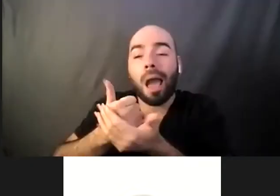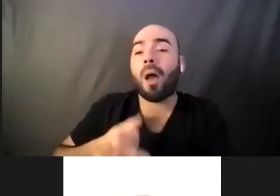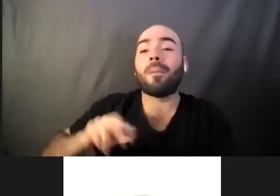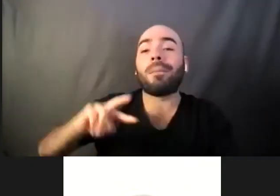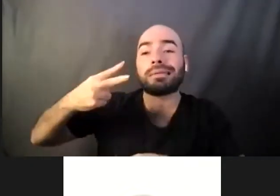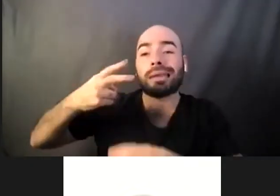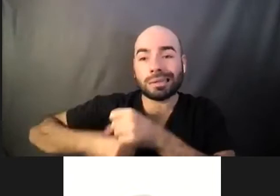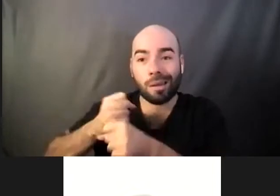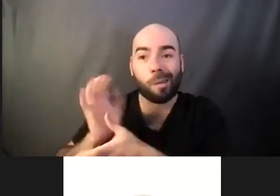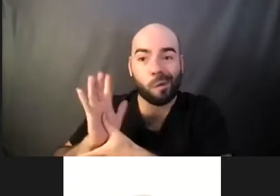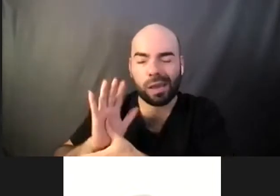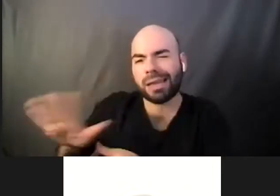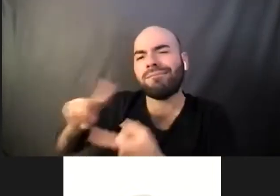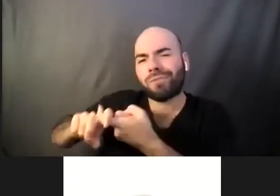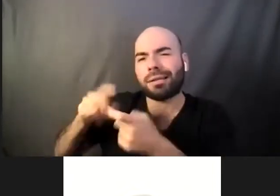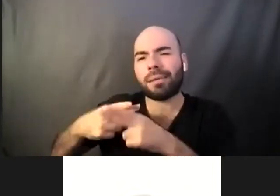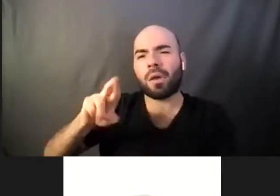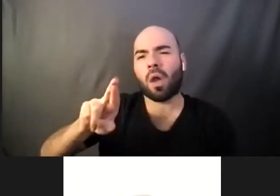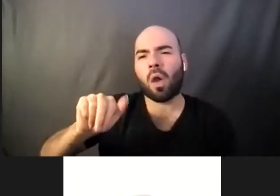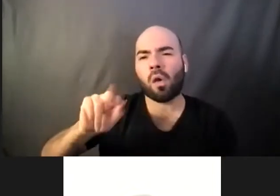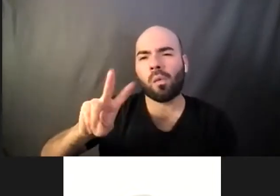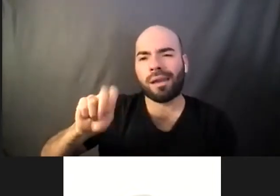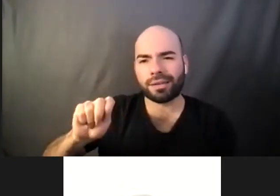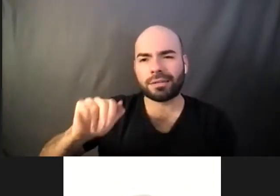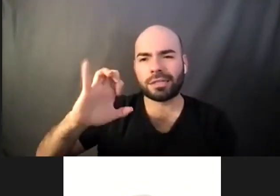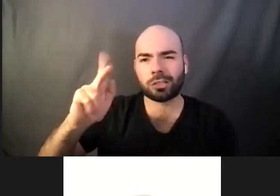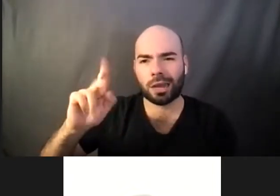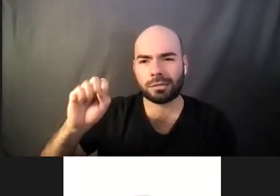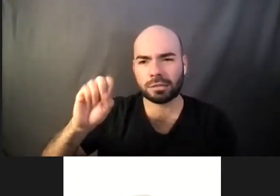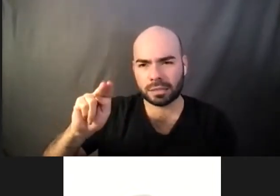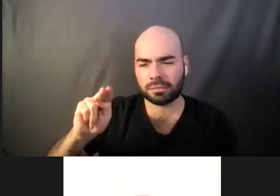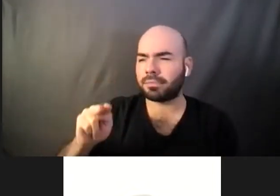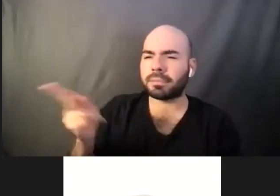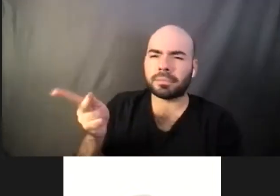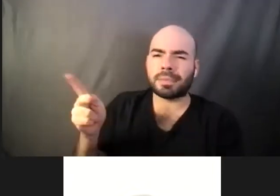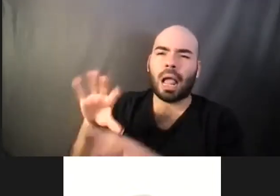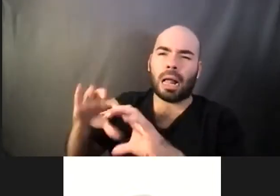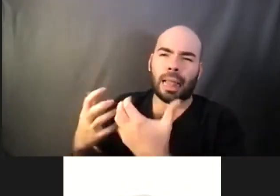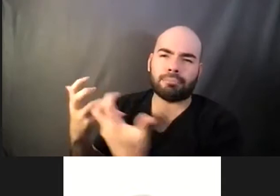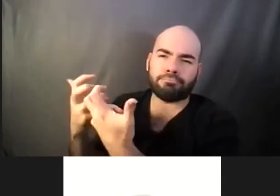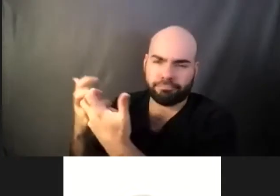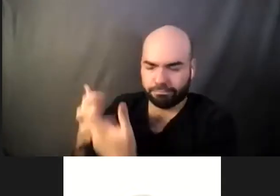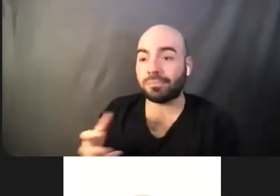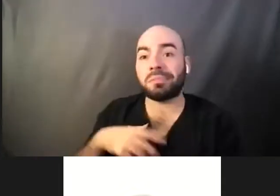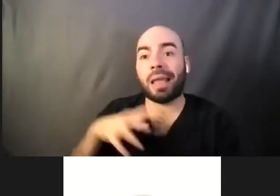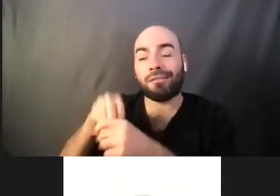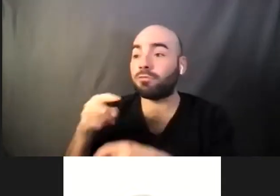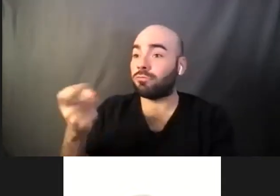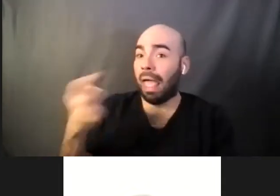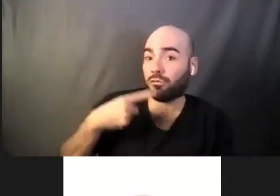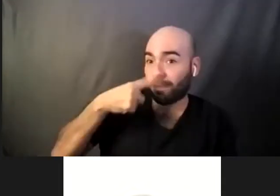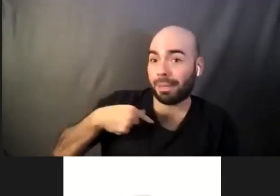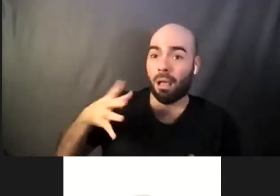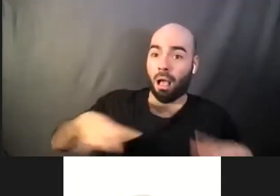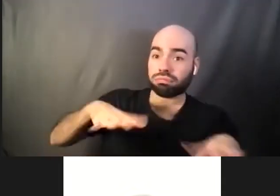Raven Jackson, who went to school, who was also in his class, asked me to costume her movie. And once she asked me to do that, Elegance was like, well,